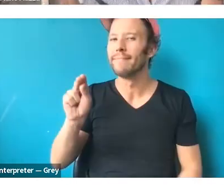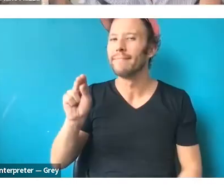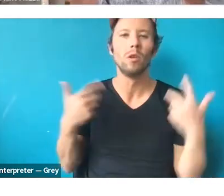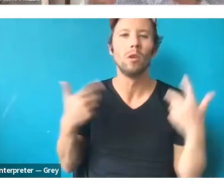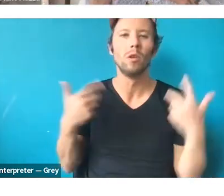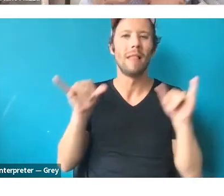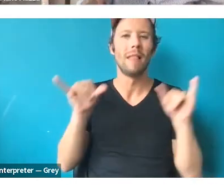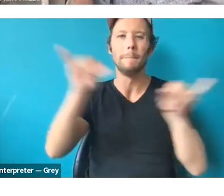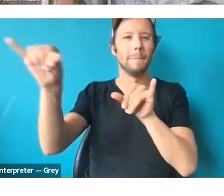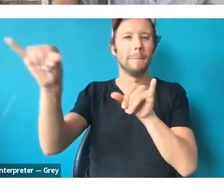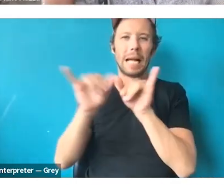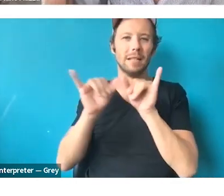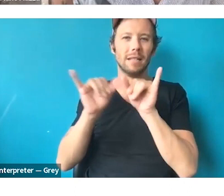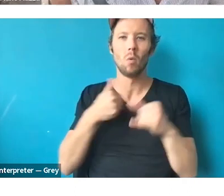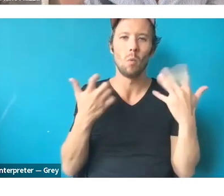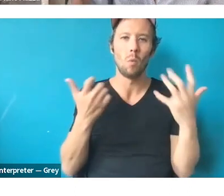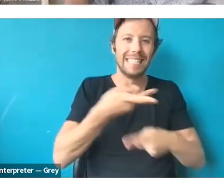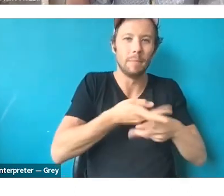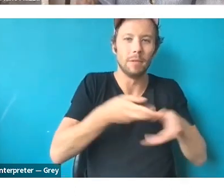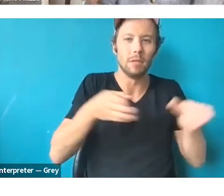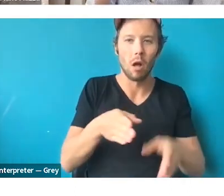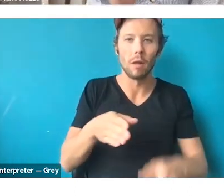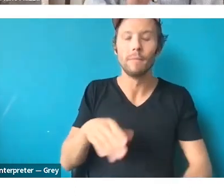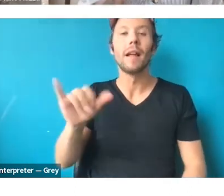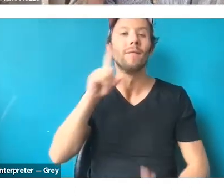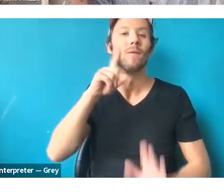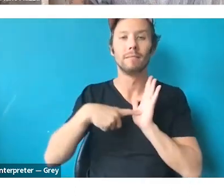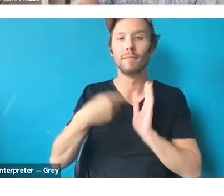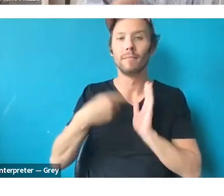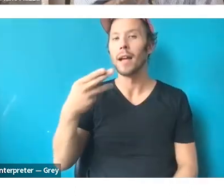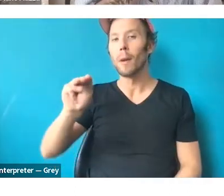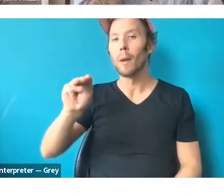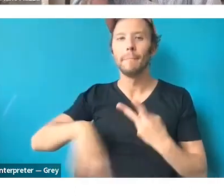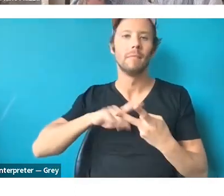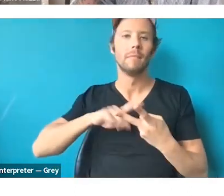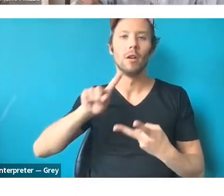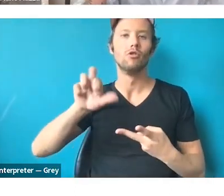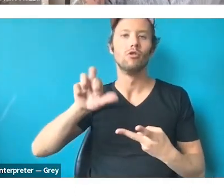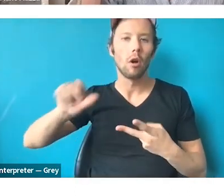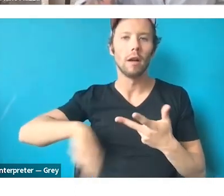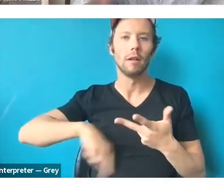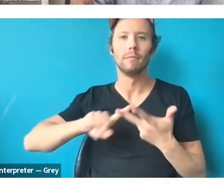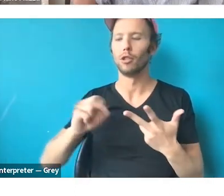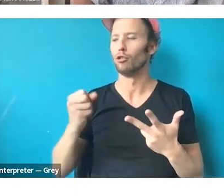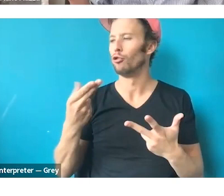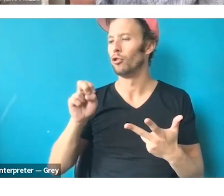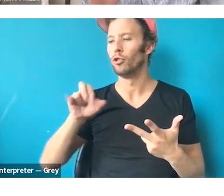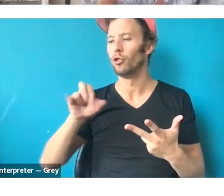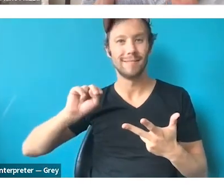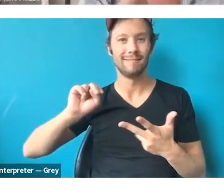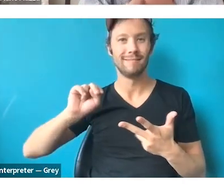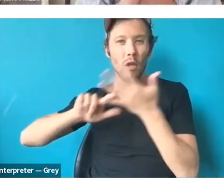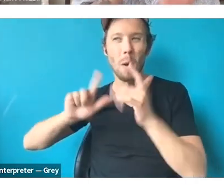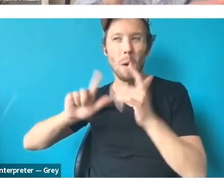going to say it, to an H&M, to a Zara, to a Shein, I don't know how to pronounce it. It's a terrible